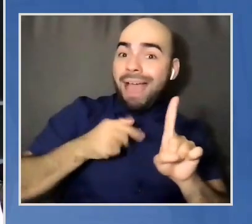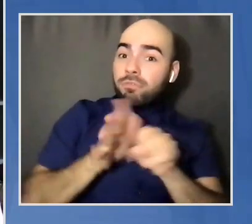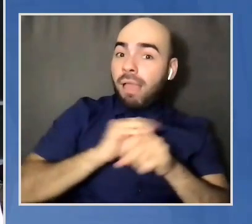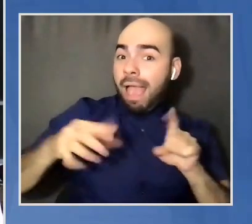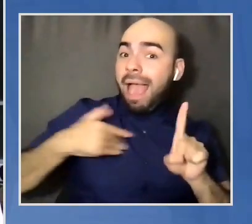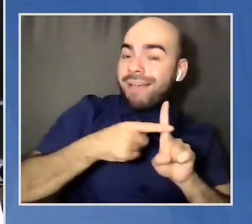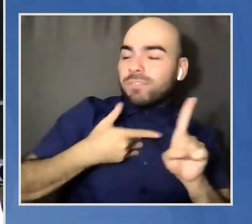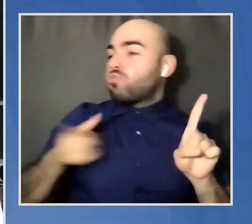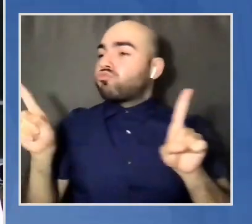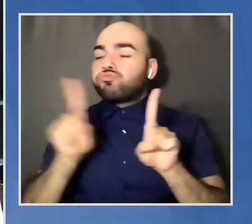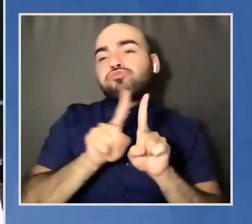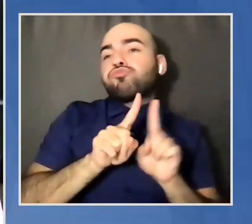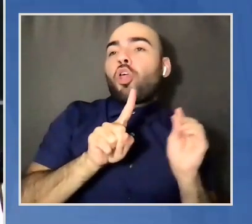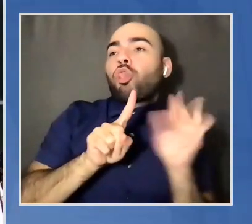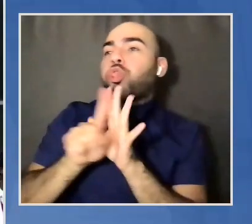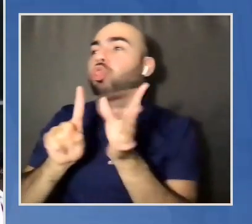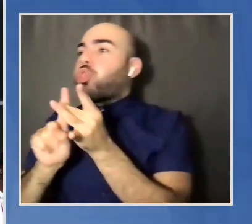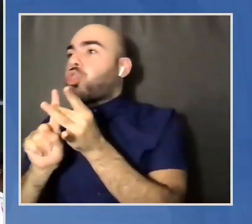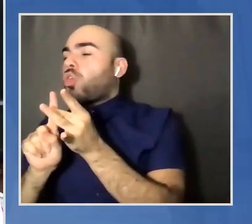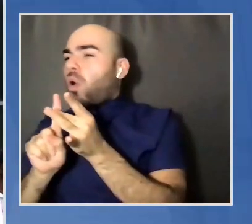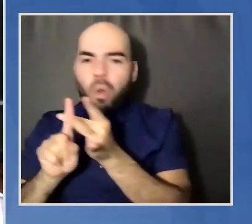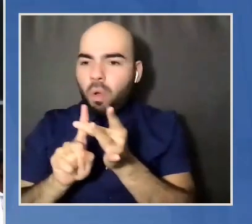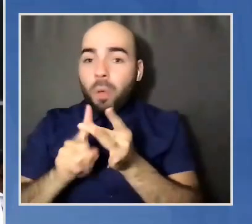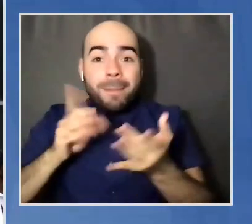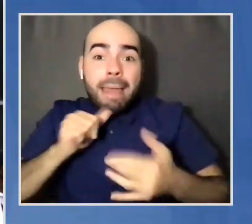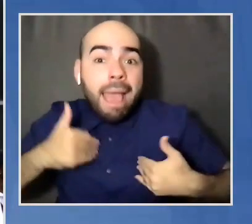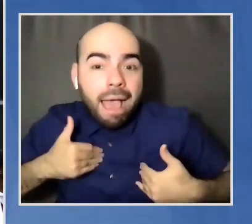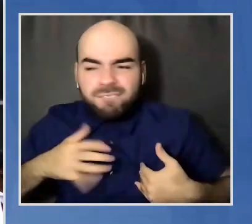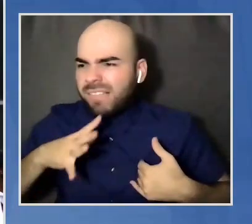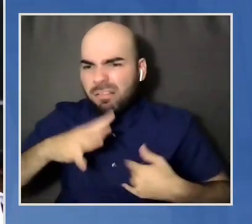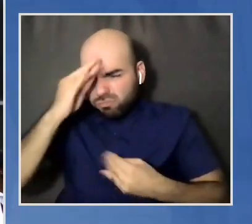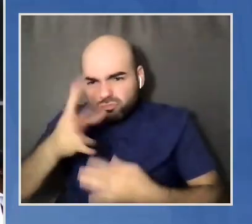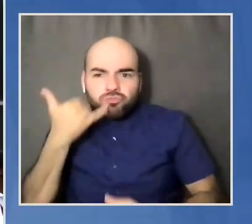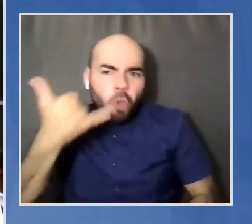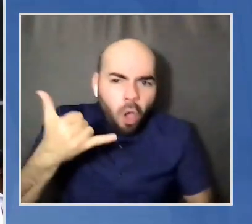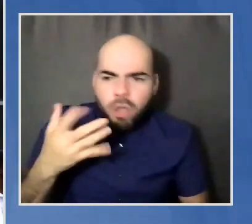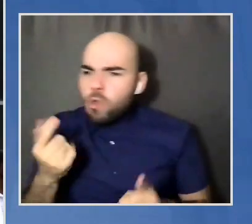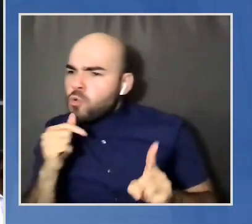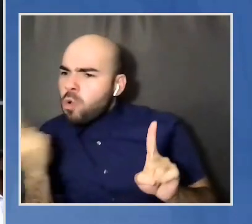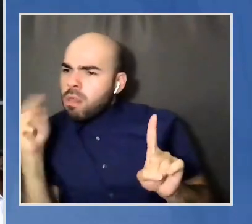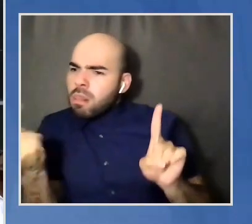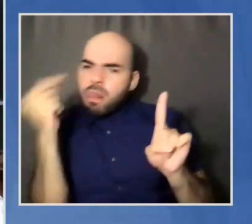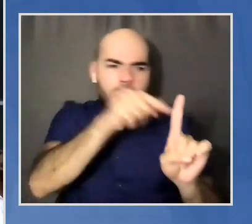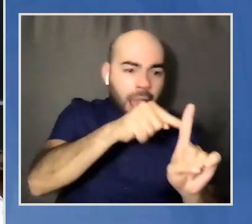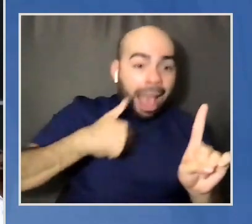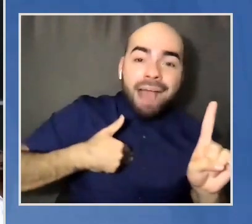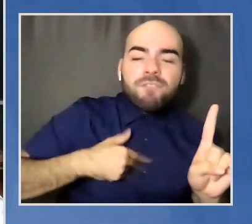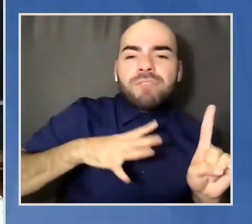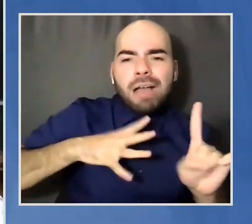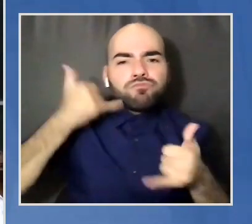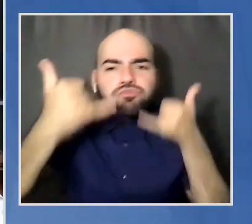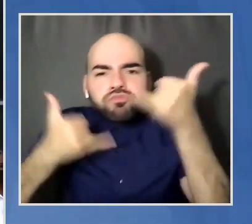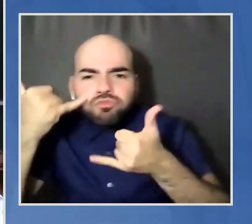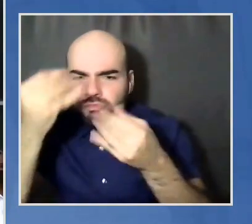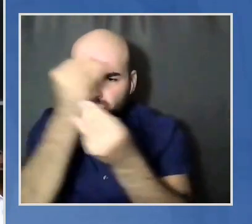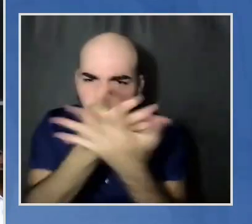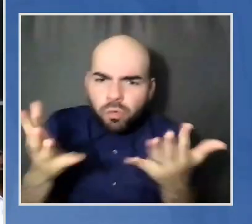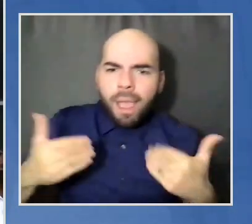vaccine free as soon as it's available and safe, and ensure that it's fairly